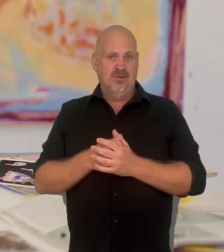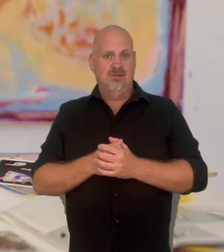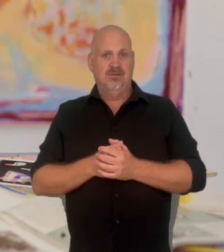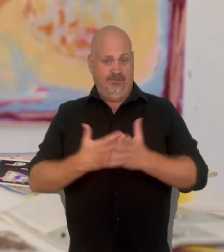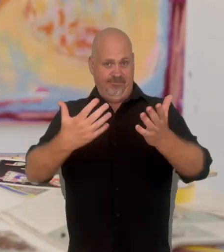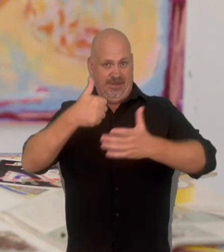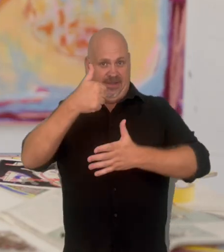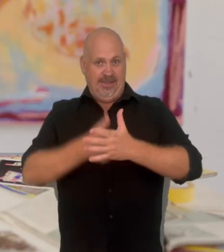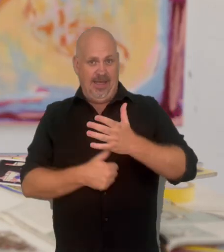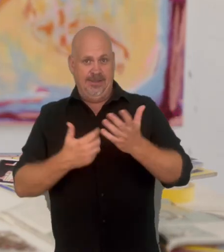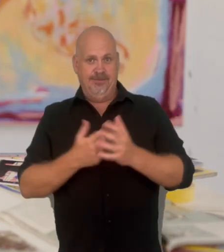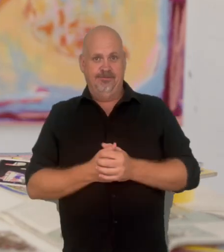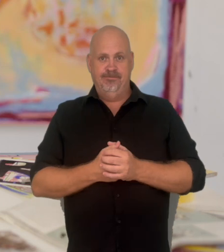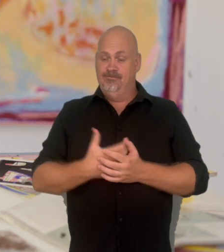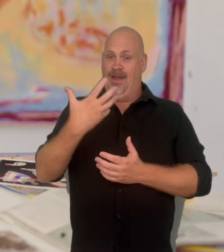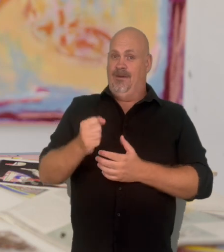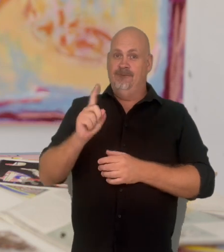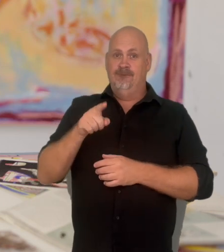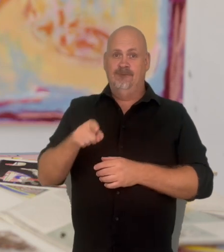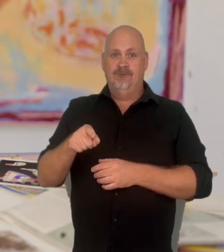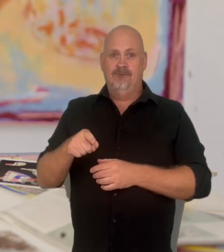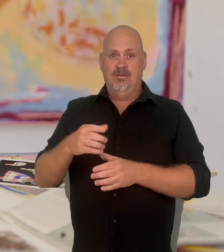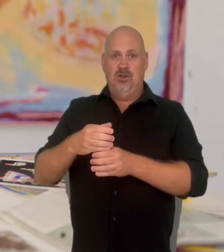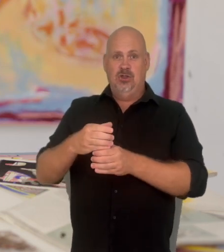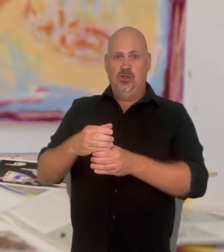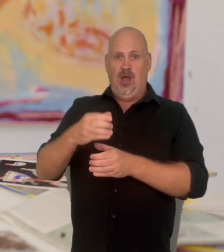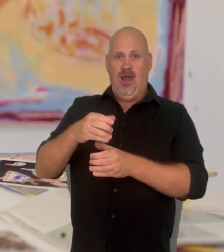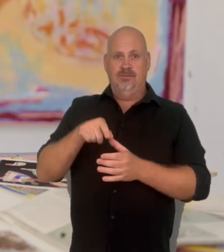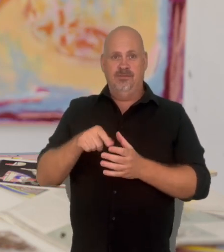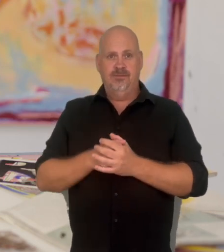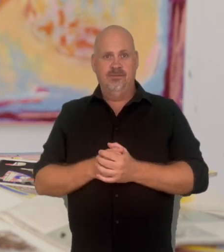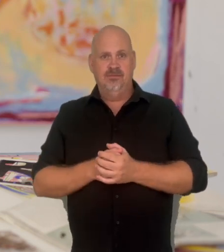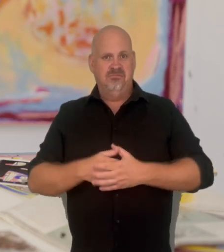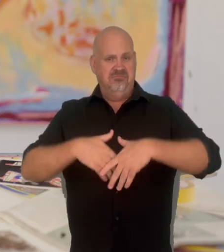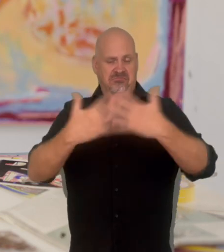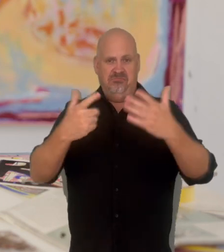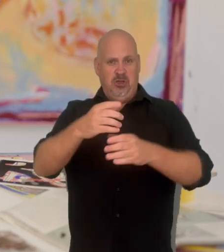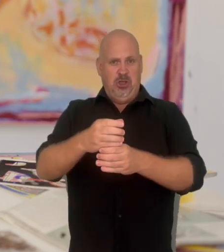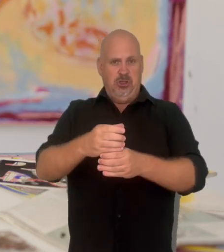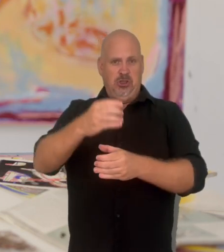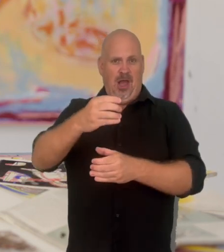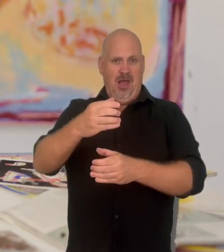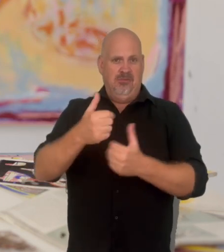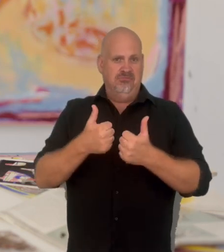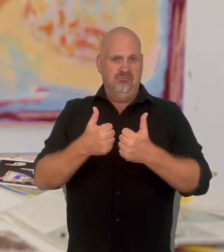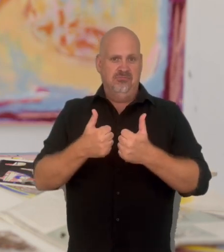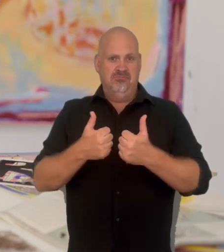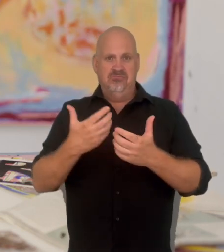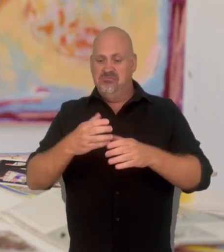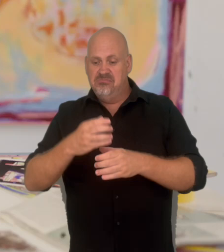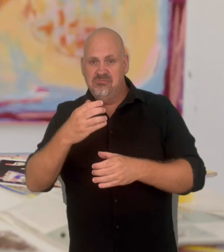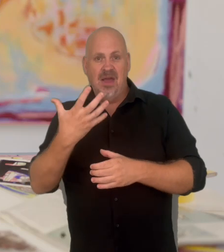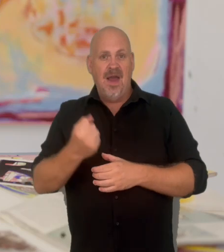So let's start. So we've got a jar, a fan jar. Any jar will do, anything that you have access to, or containers that you